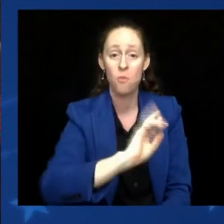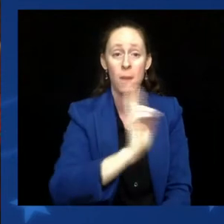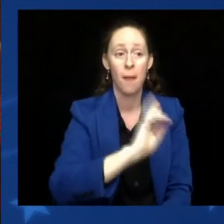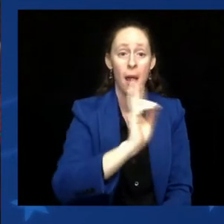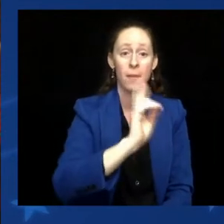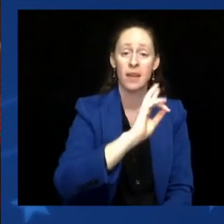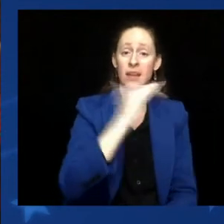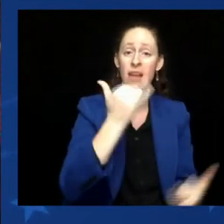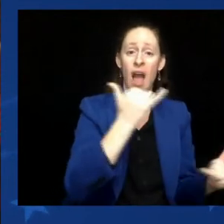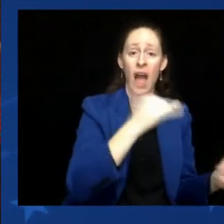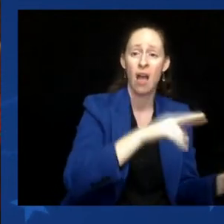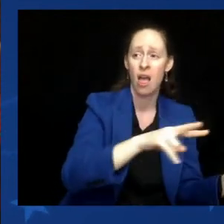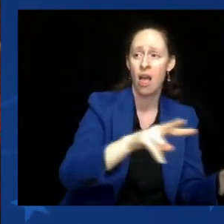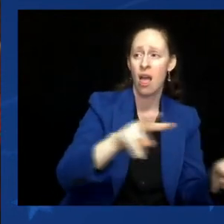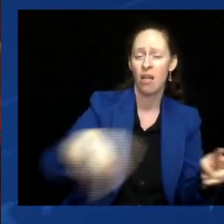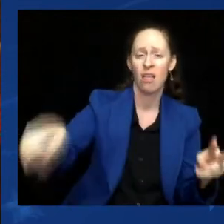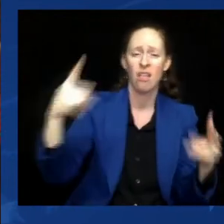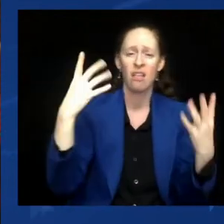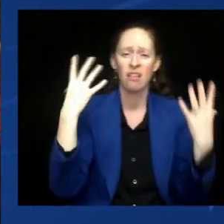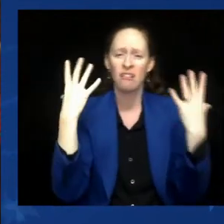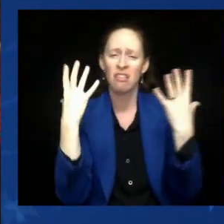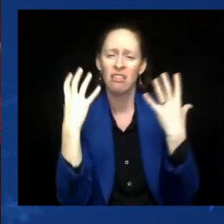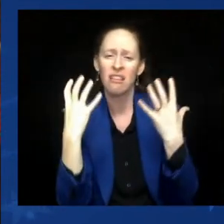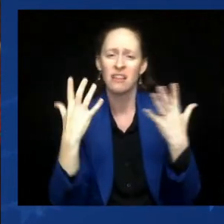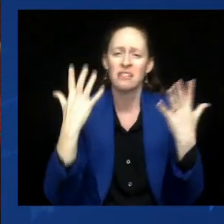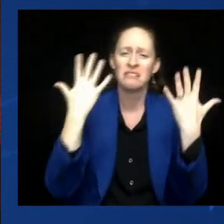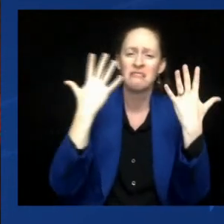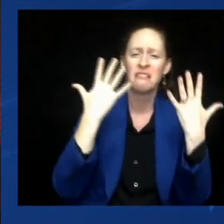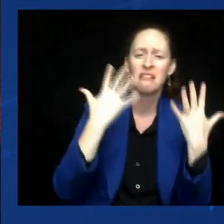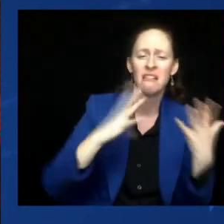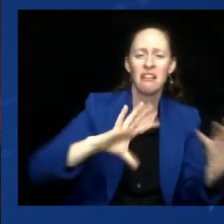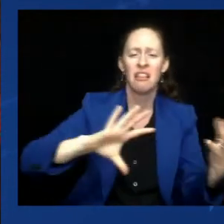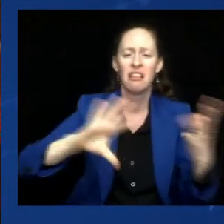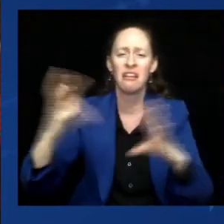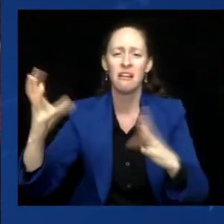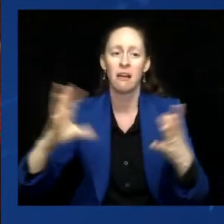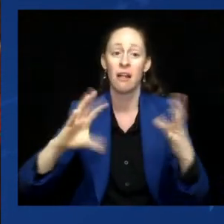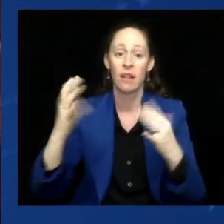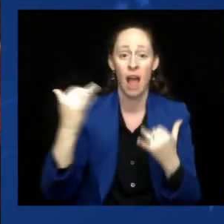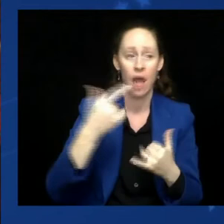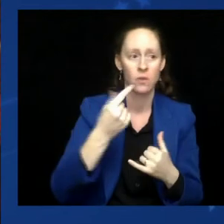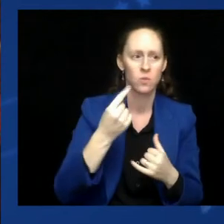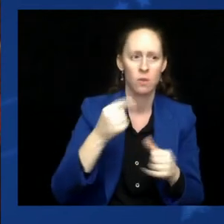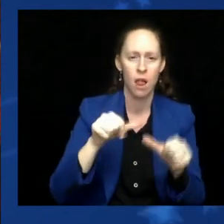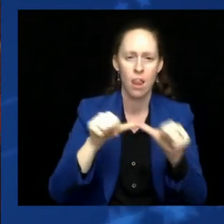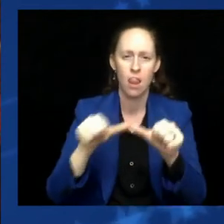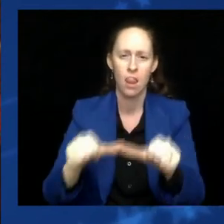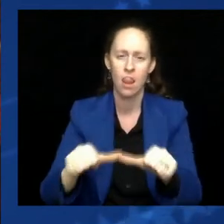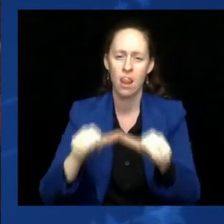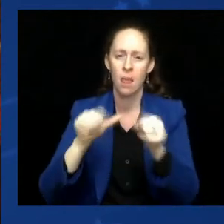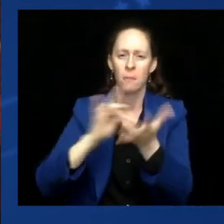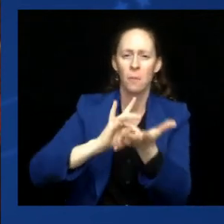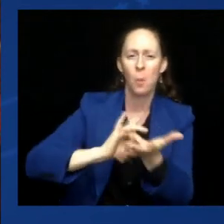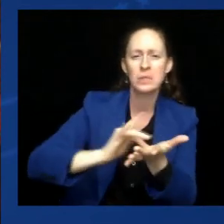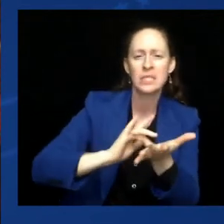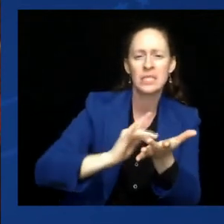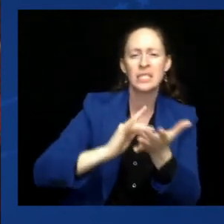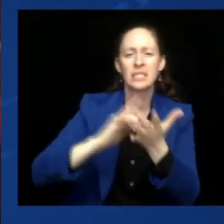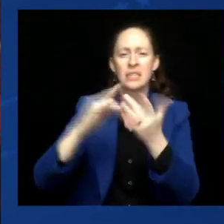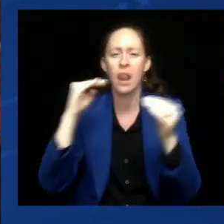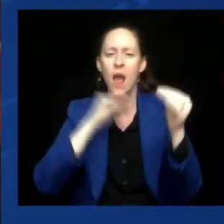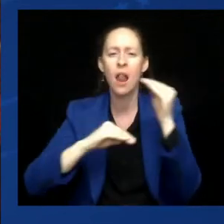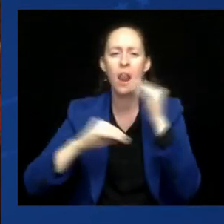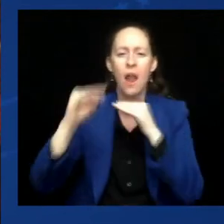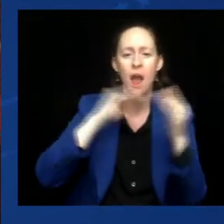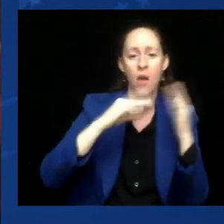and lies, lies told for profit and power. But I see a different America, an America with